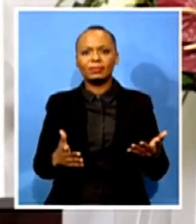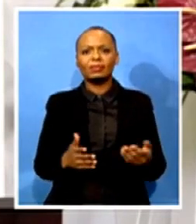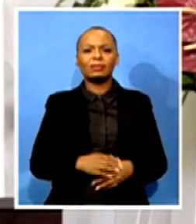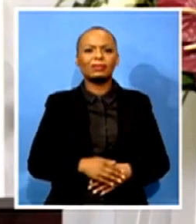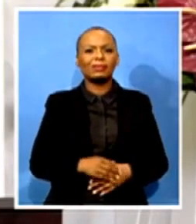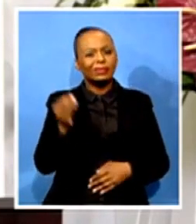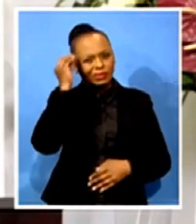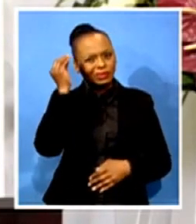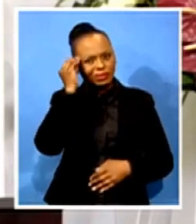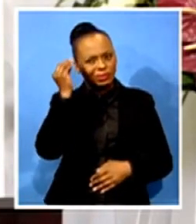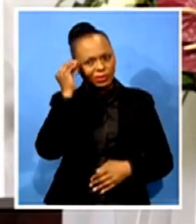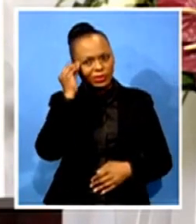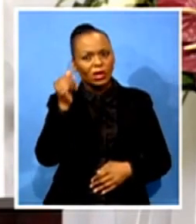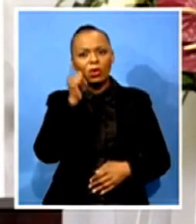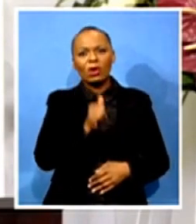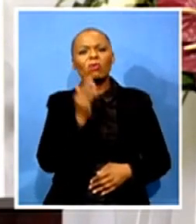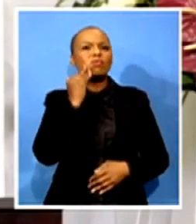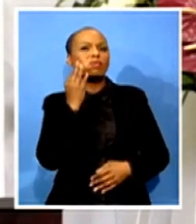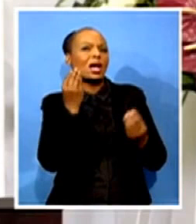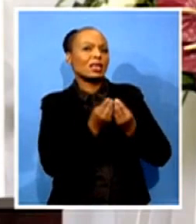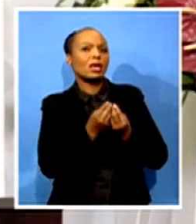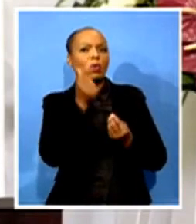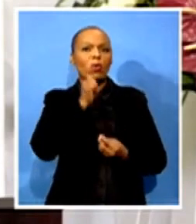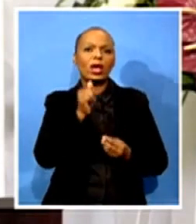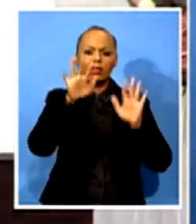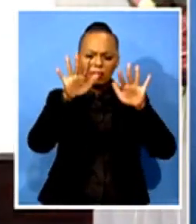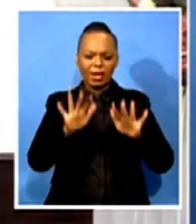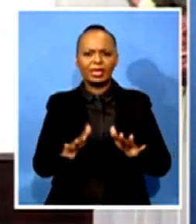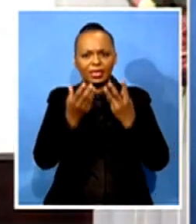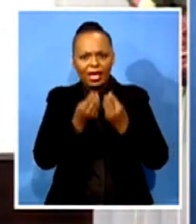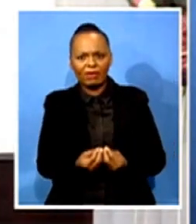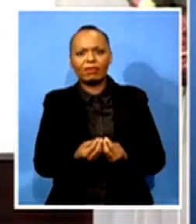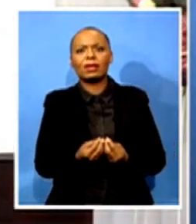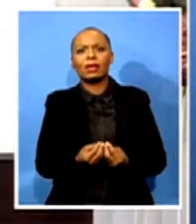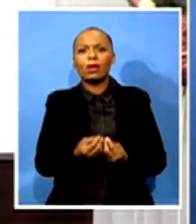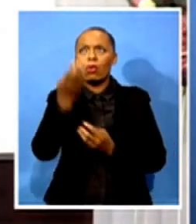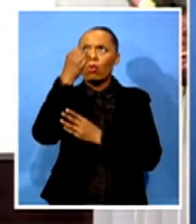wakhula wafika uNkulunkulu ekugcinile.